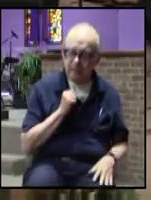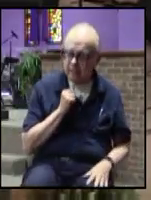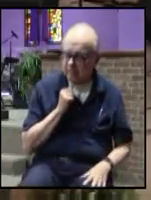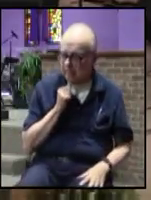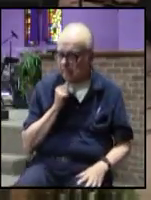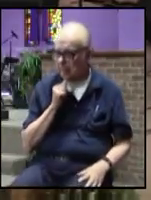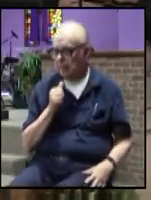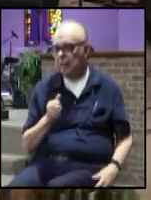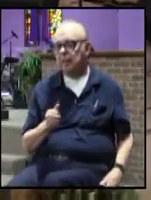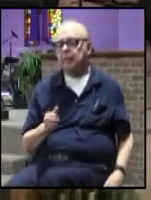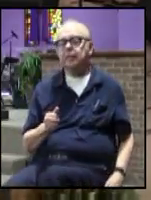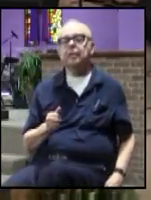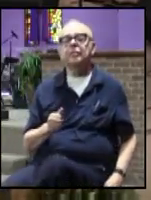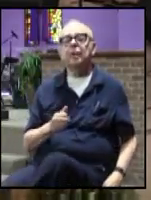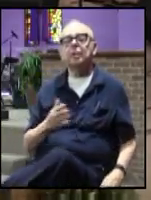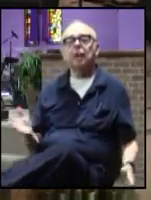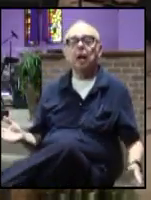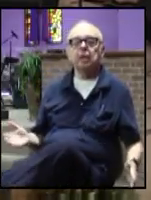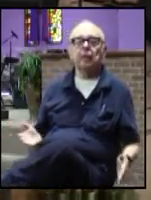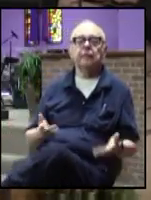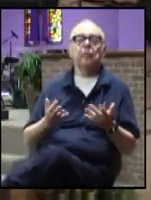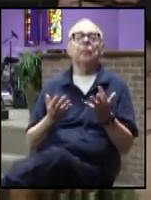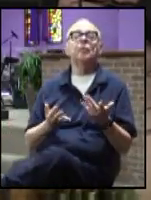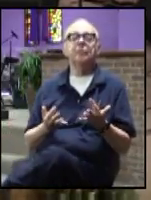Not W-E-I-G-H-T,